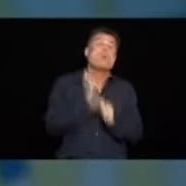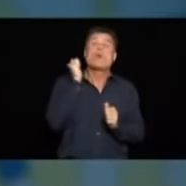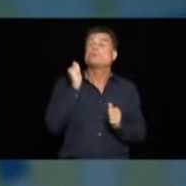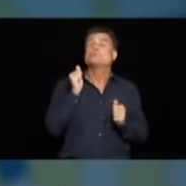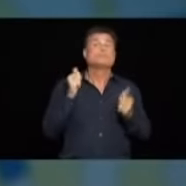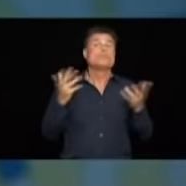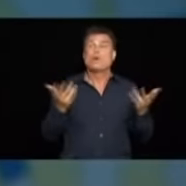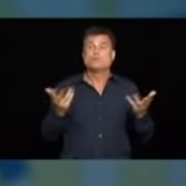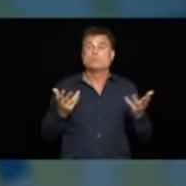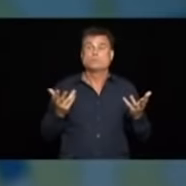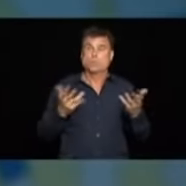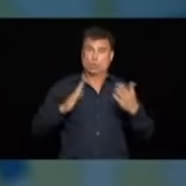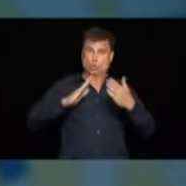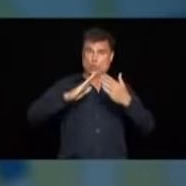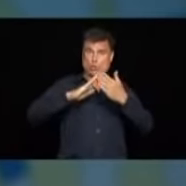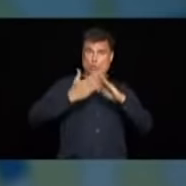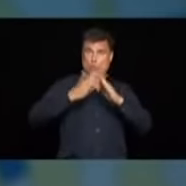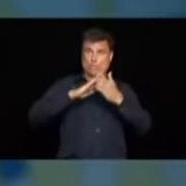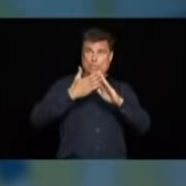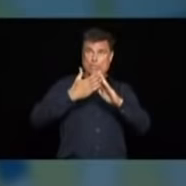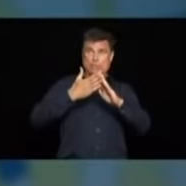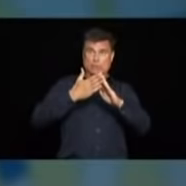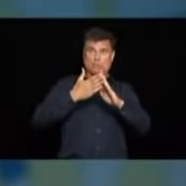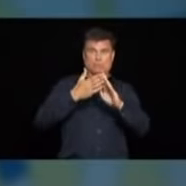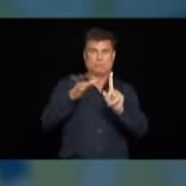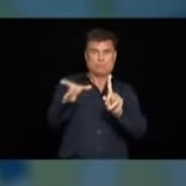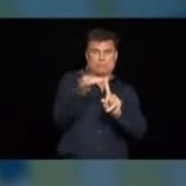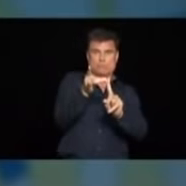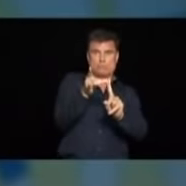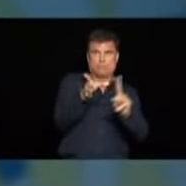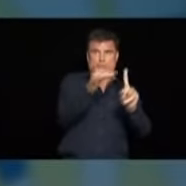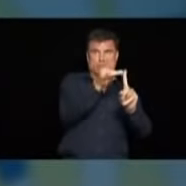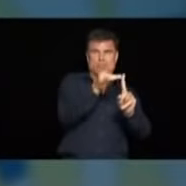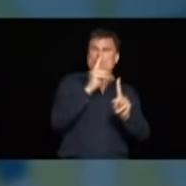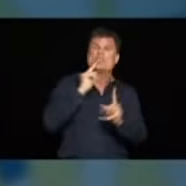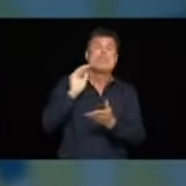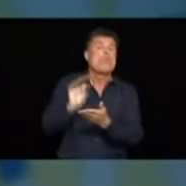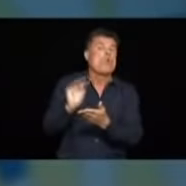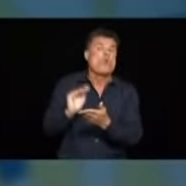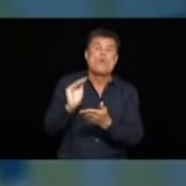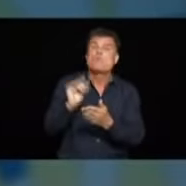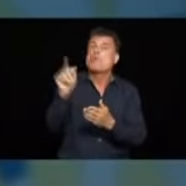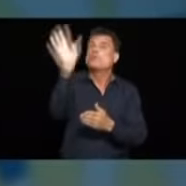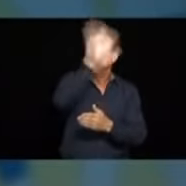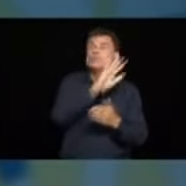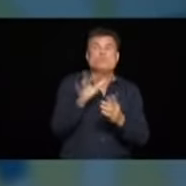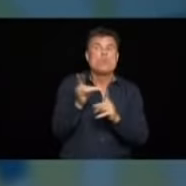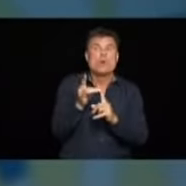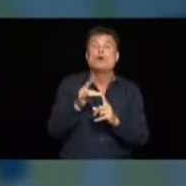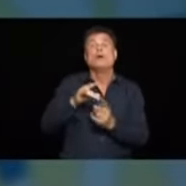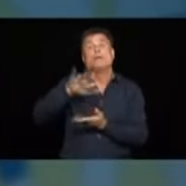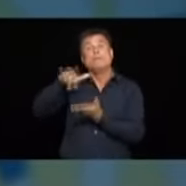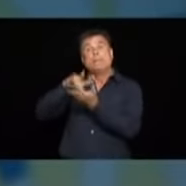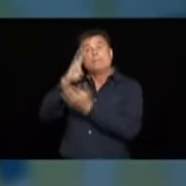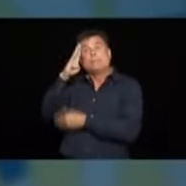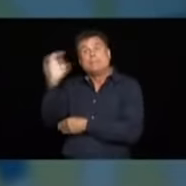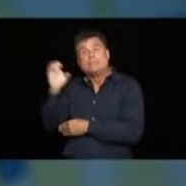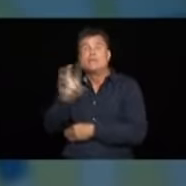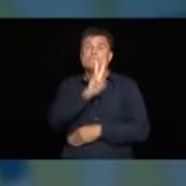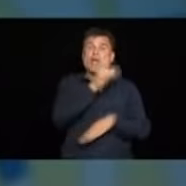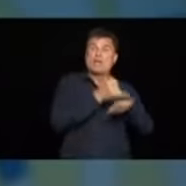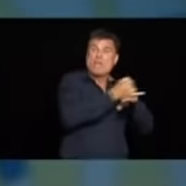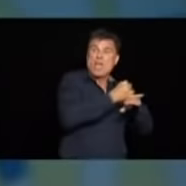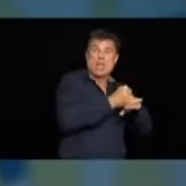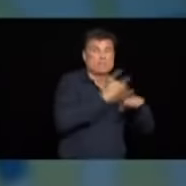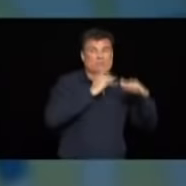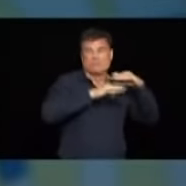community transmission rates are very low. So if we look at the interior, Vancouver Island, less than 2 per